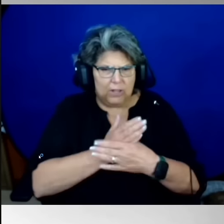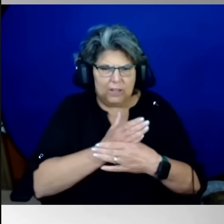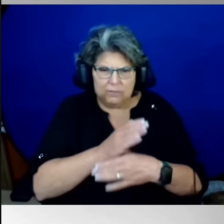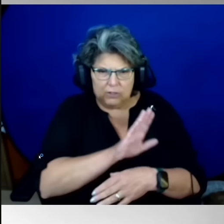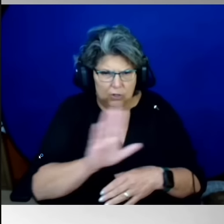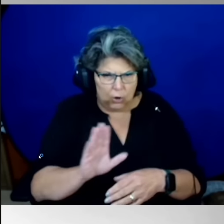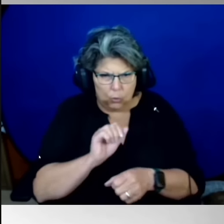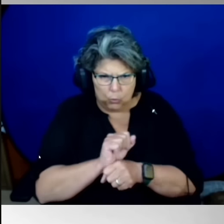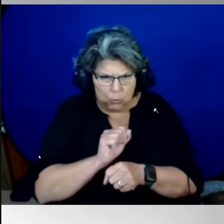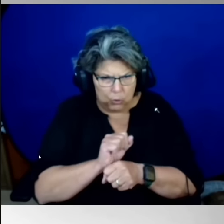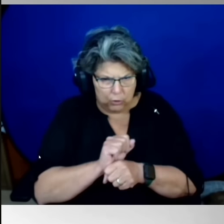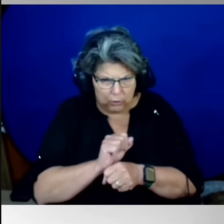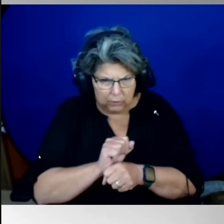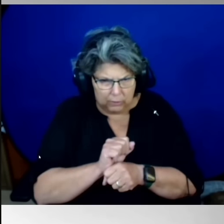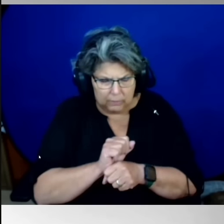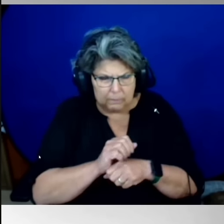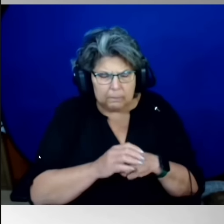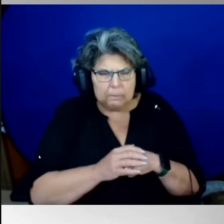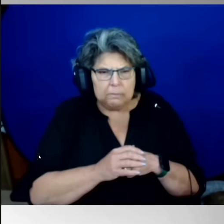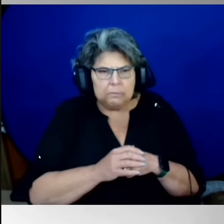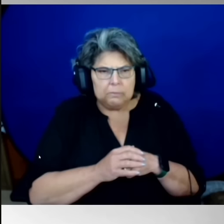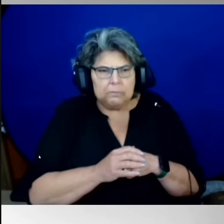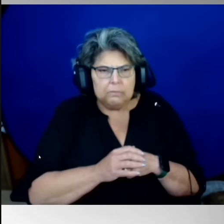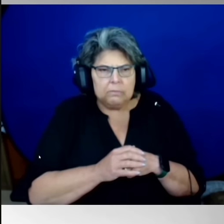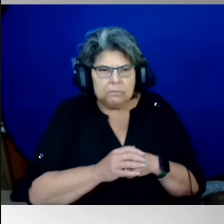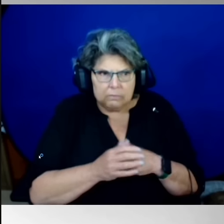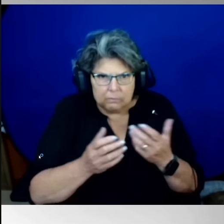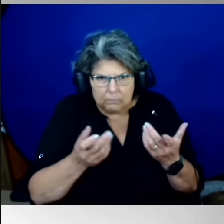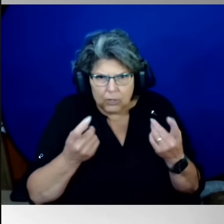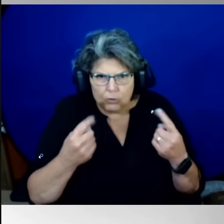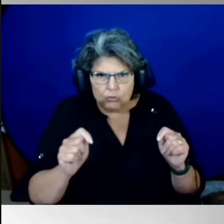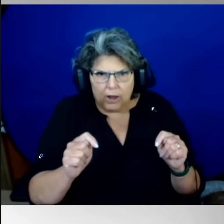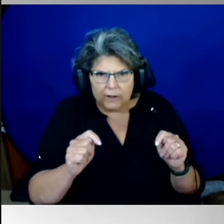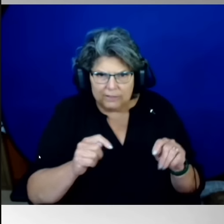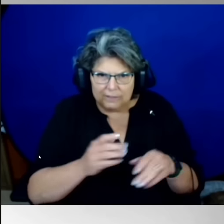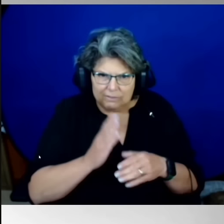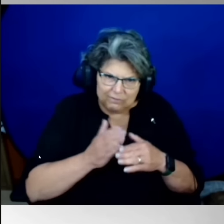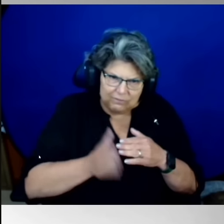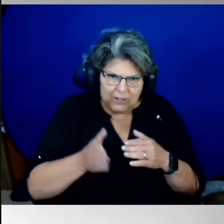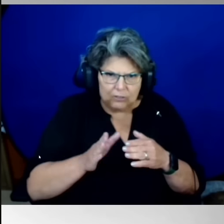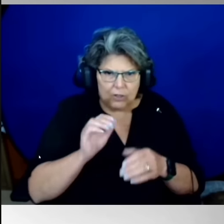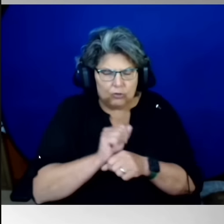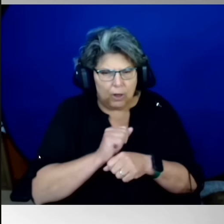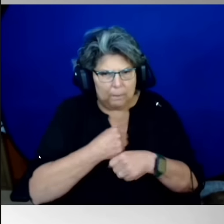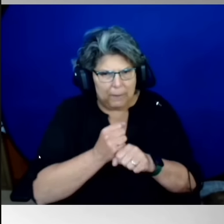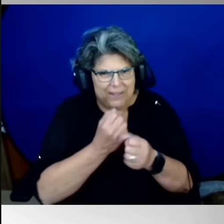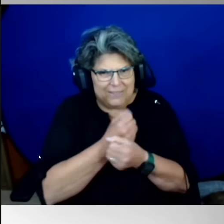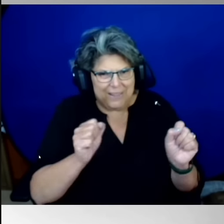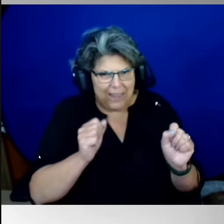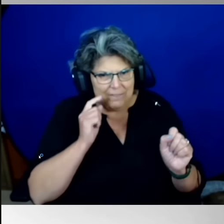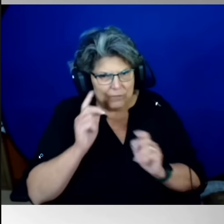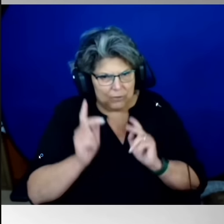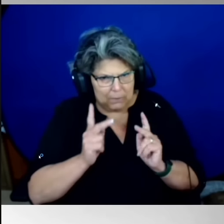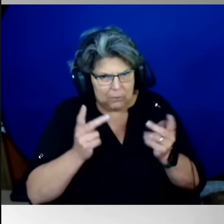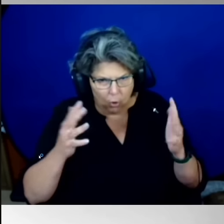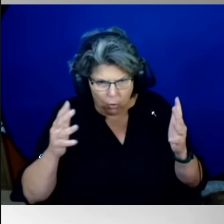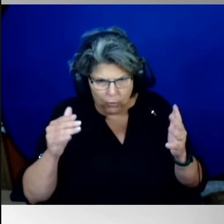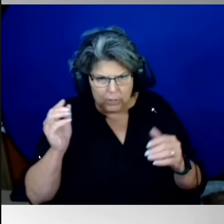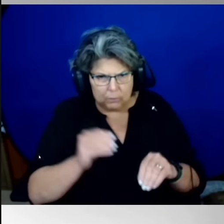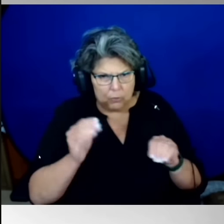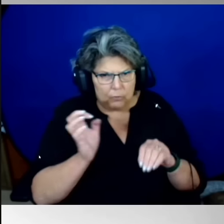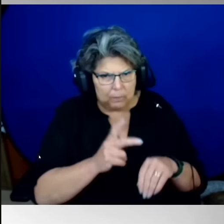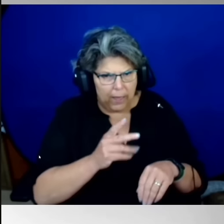with those operations. Because they're trying to get their job done, make it safe for those folks that have moved back in, but there are still